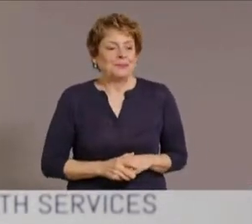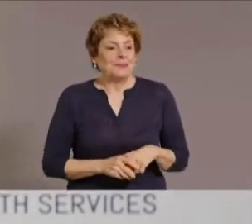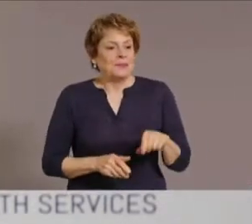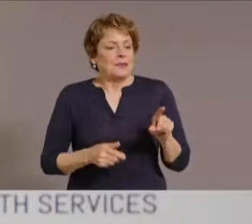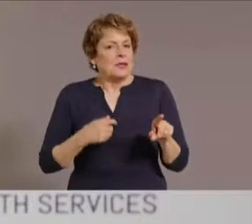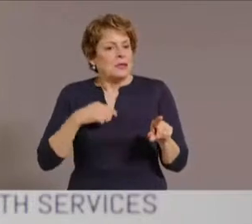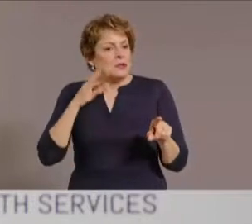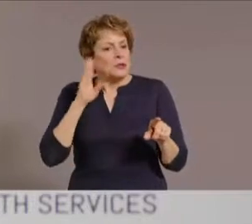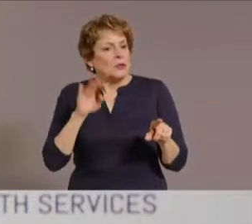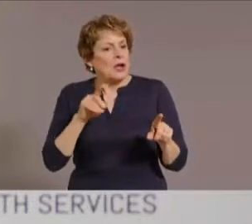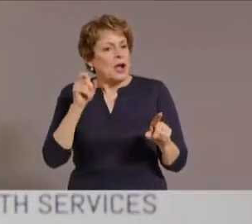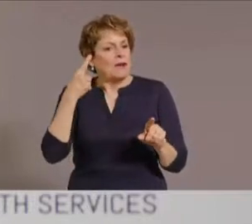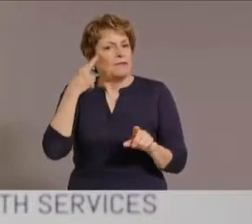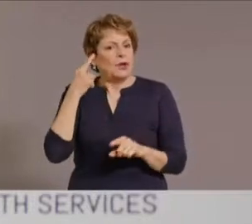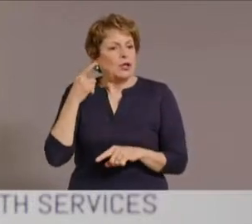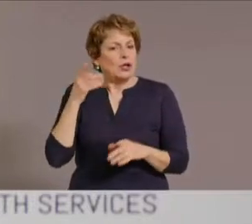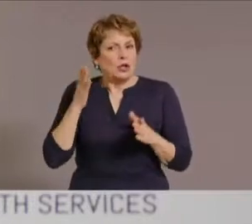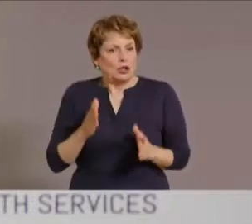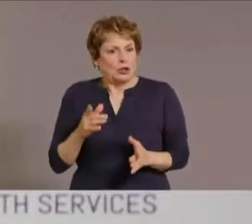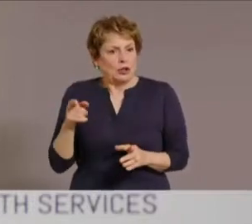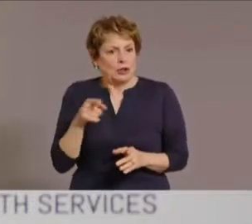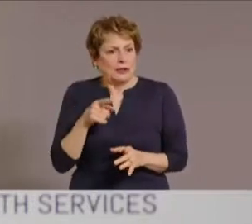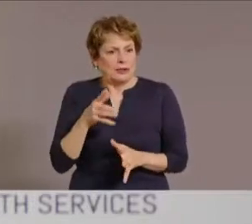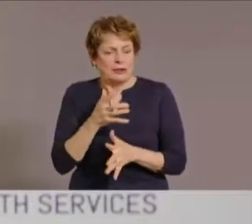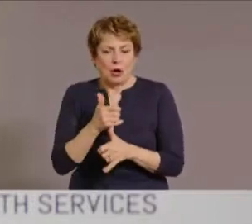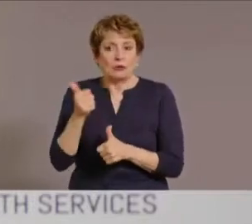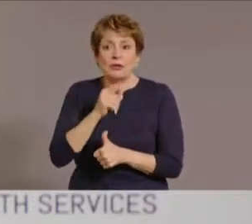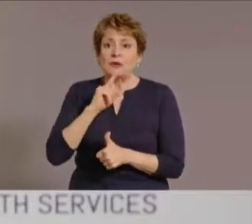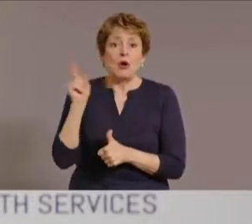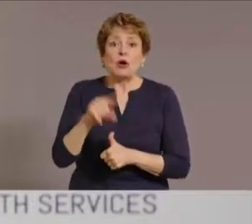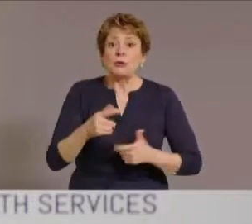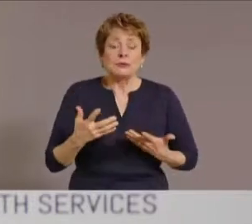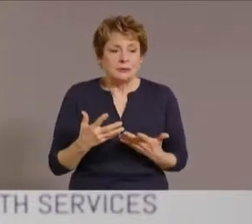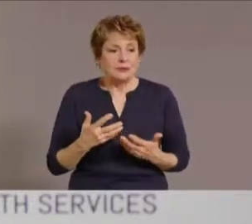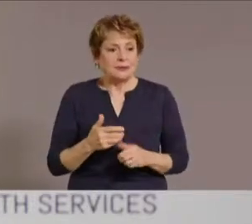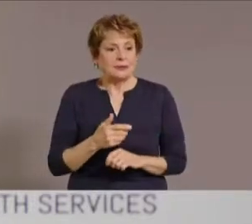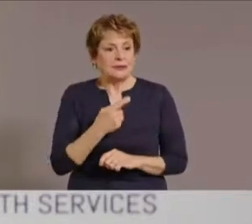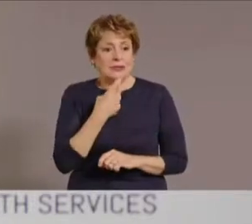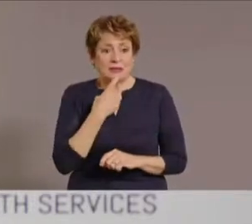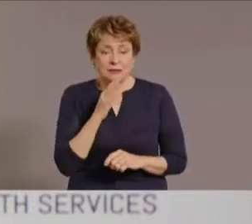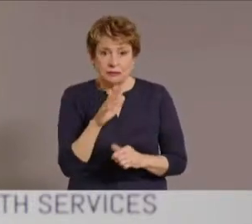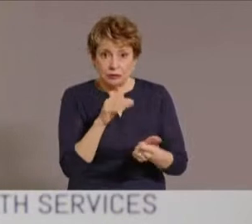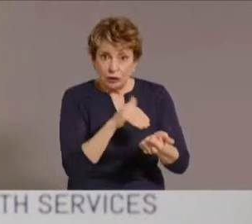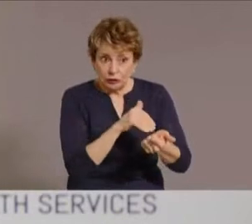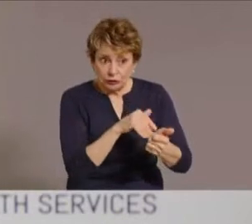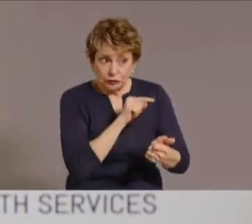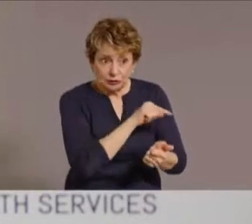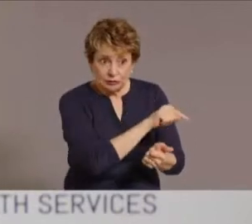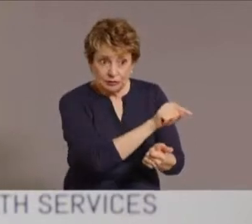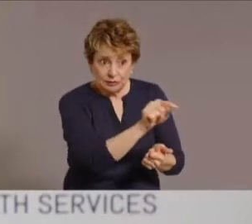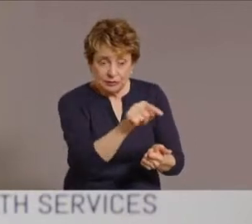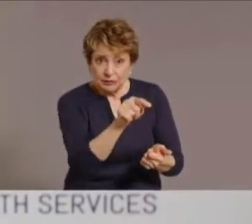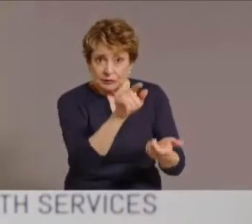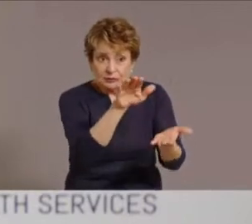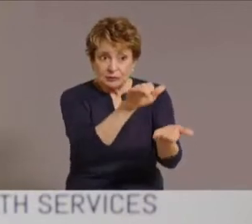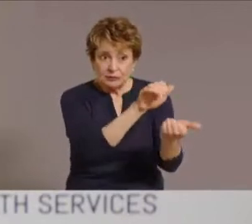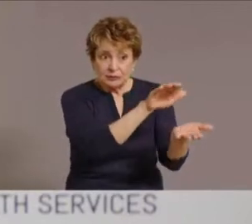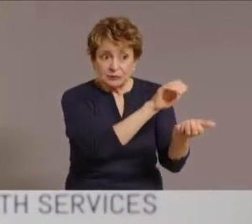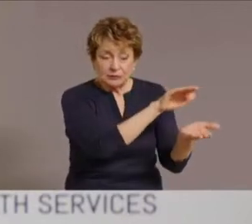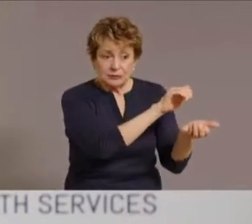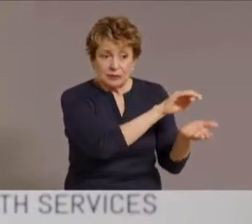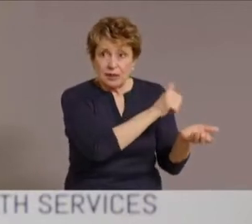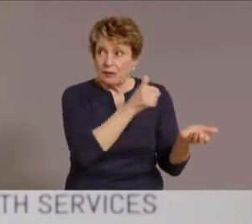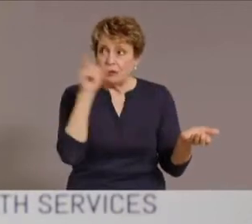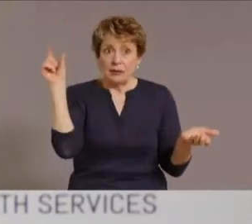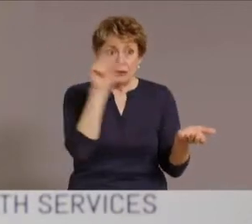saying we don't want doctors to have, in fact, it's allowed you to seize other doses that may have gone to somewhere else. We've